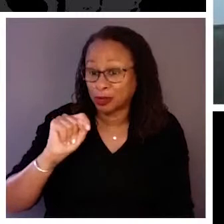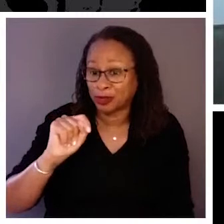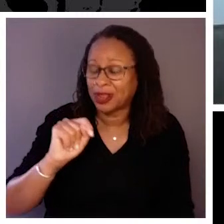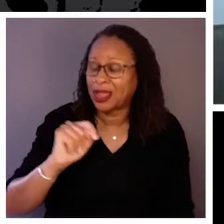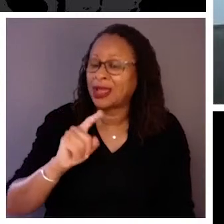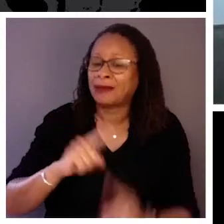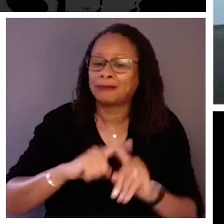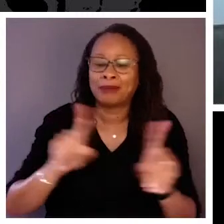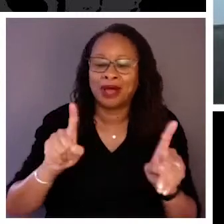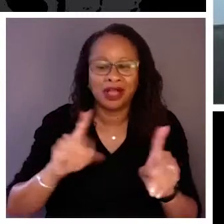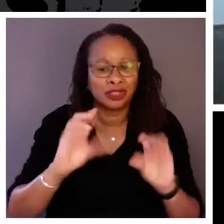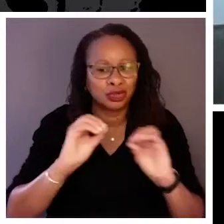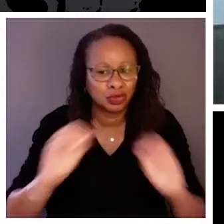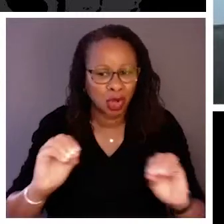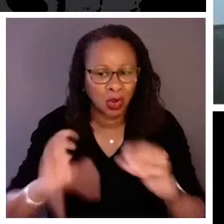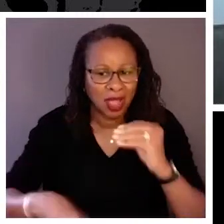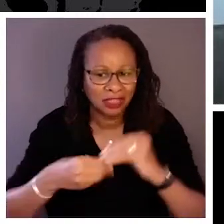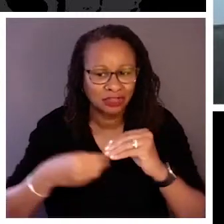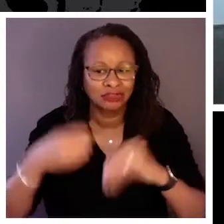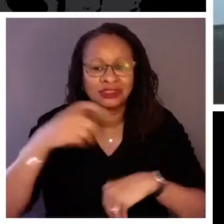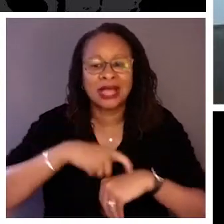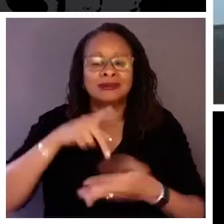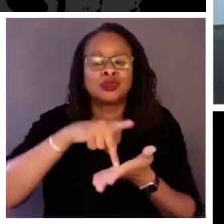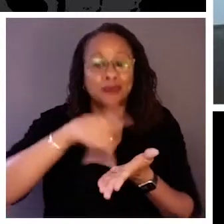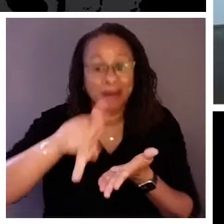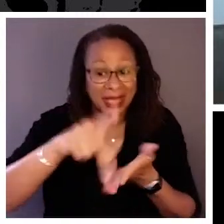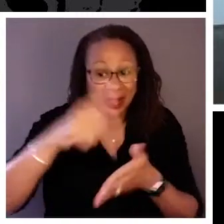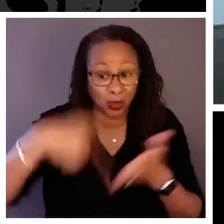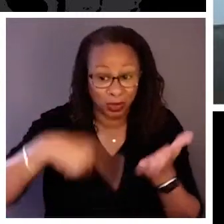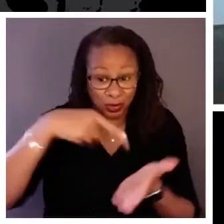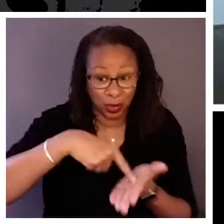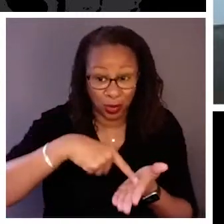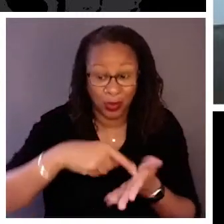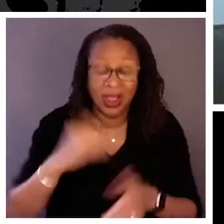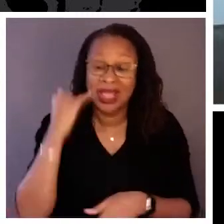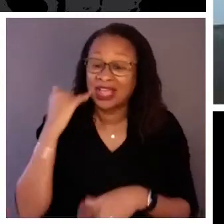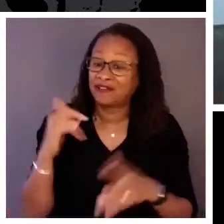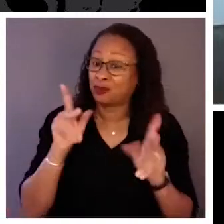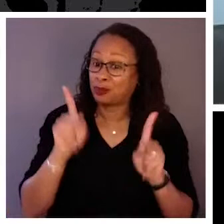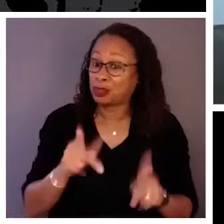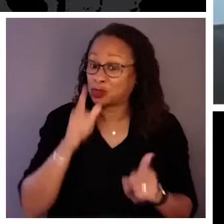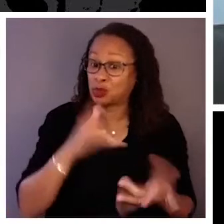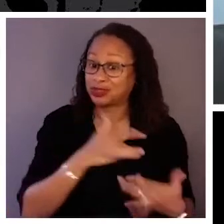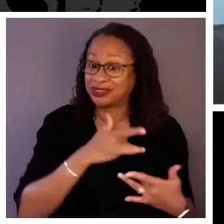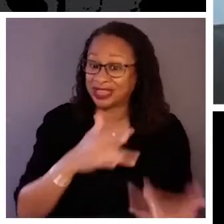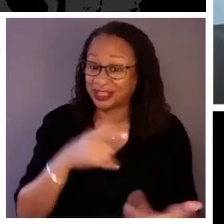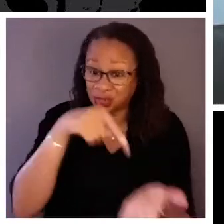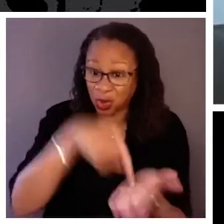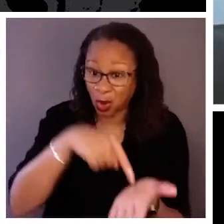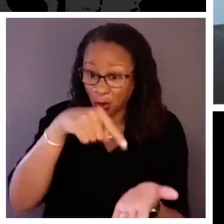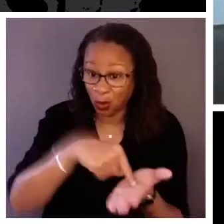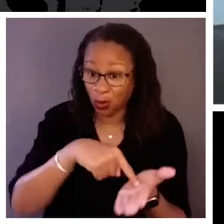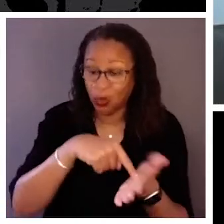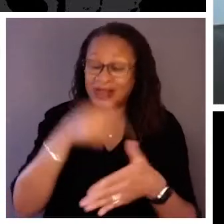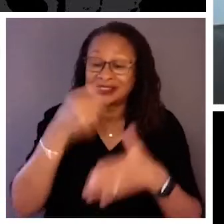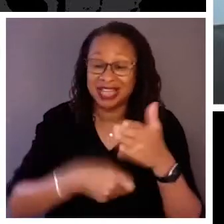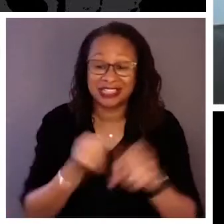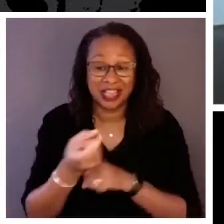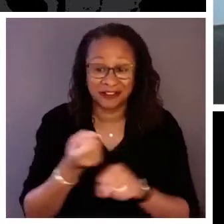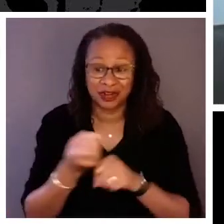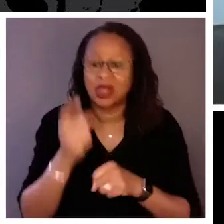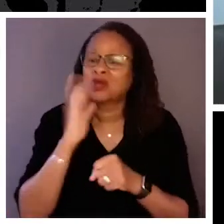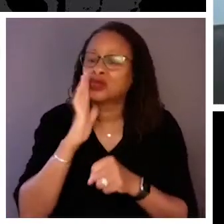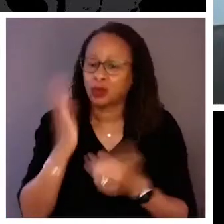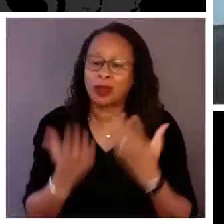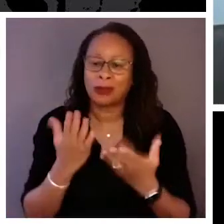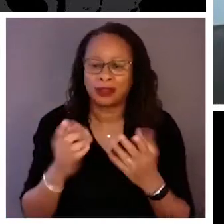any extra time to pay your tax. So if you're one of those people who owes tax every year, you're probably going to owe this year too, because